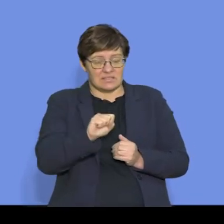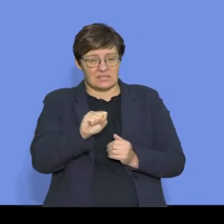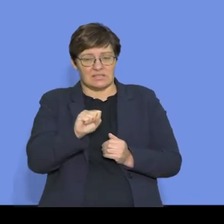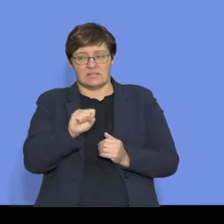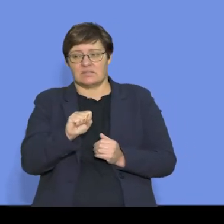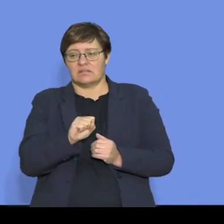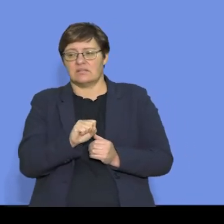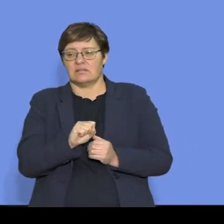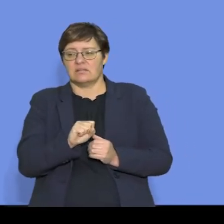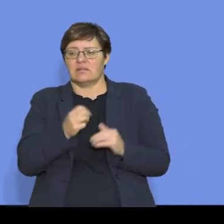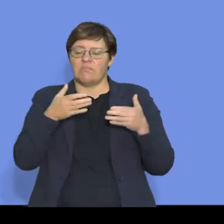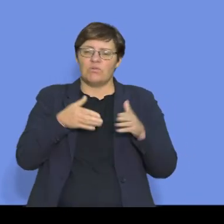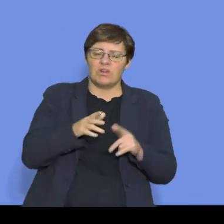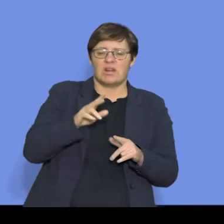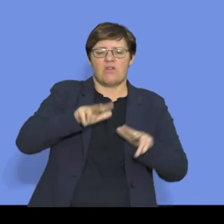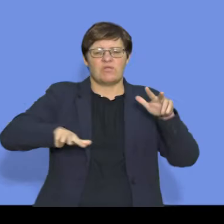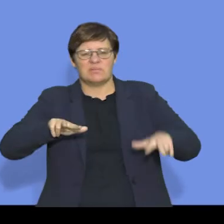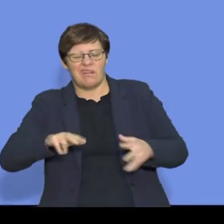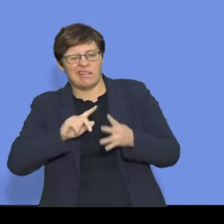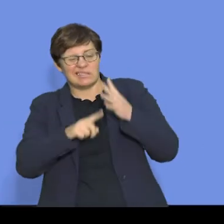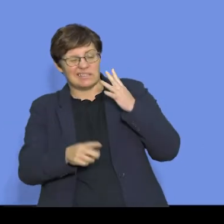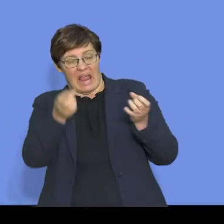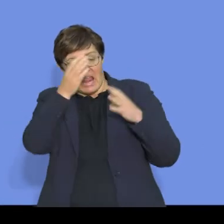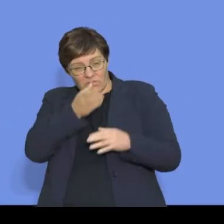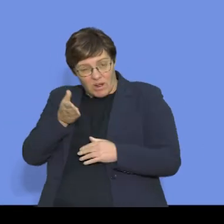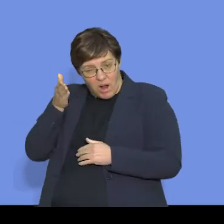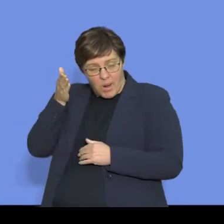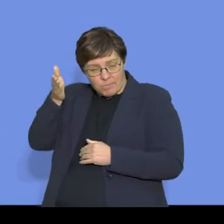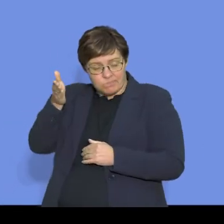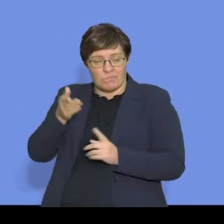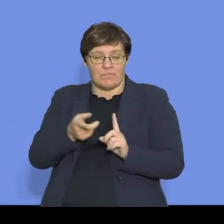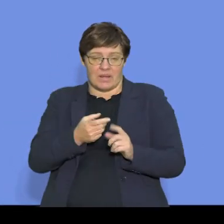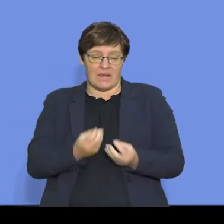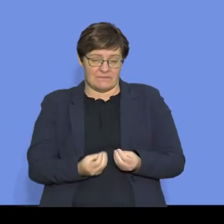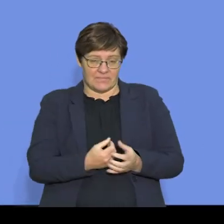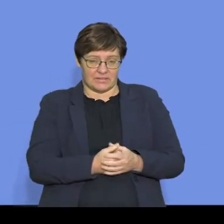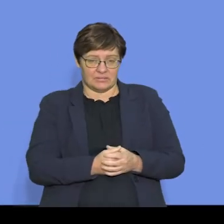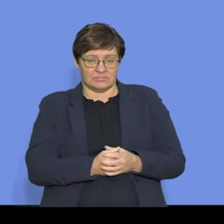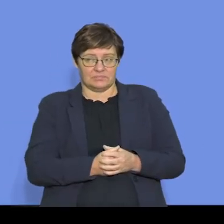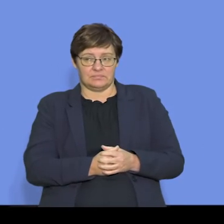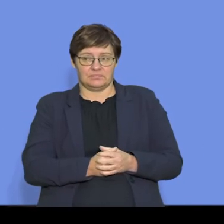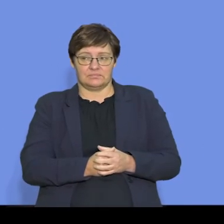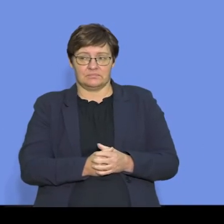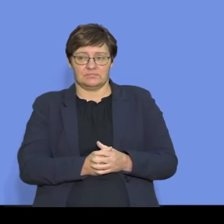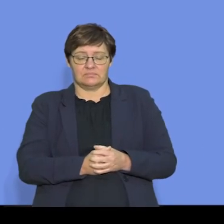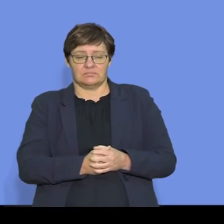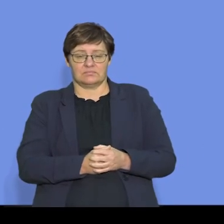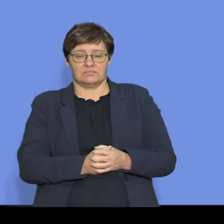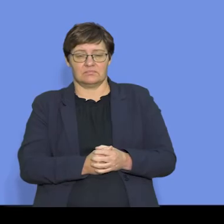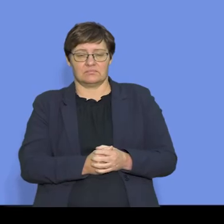marine reptiles, etc. And you can get all of that information actually from the geological